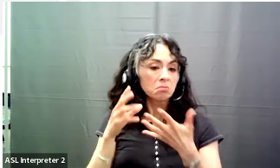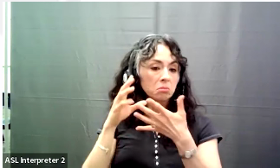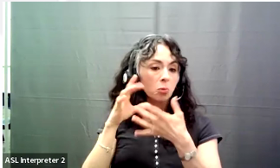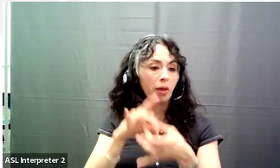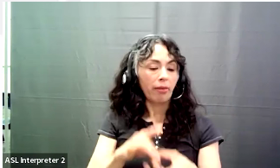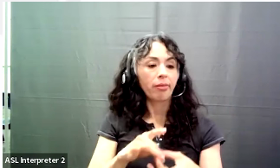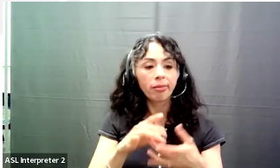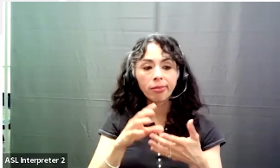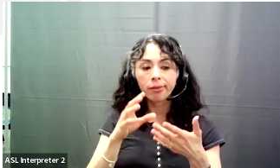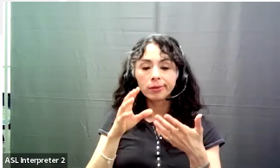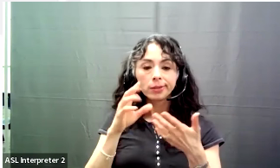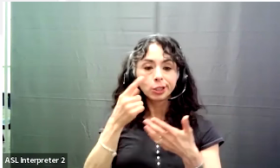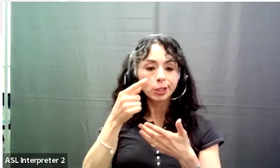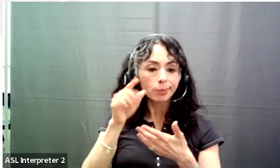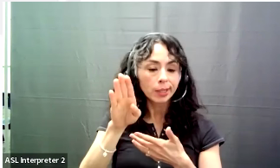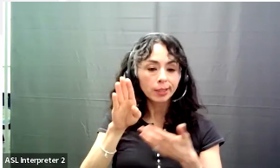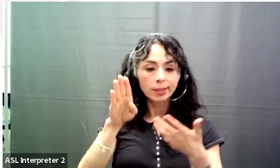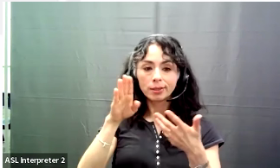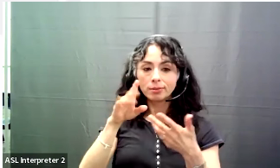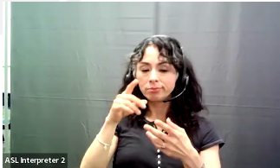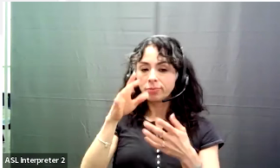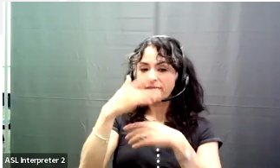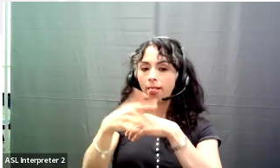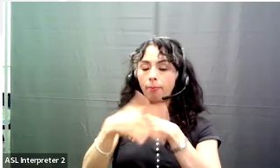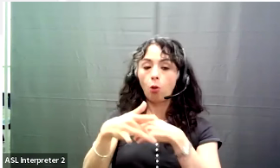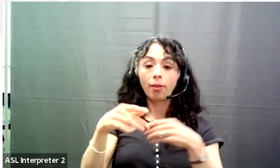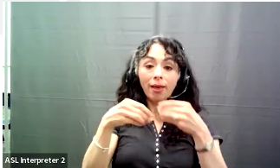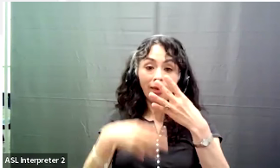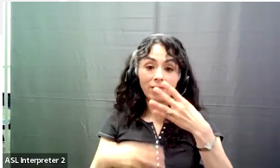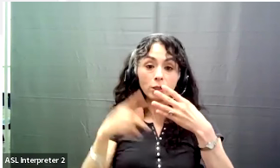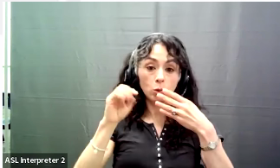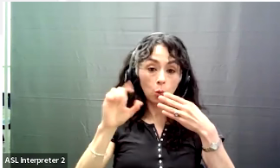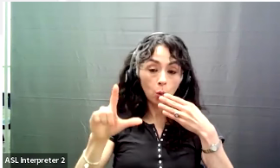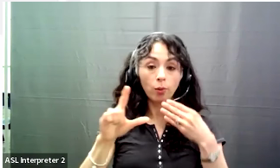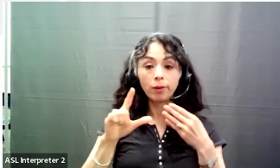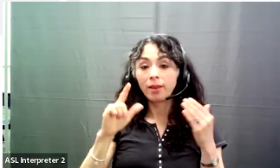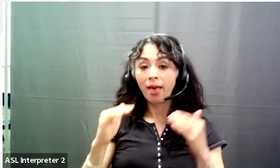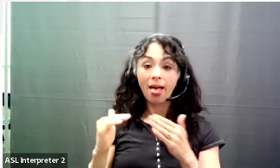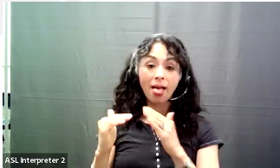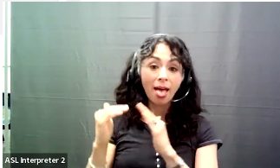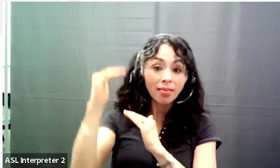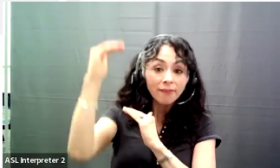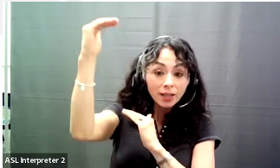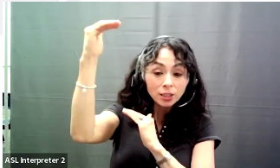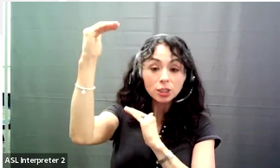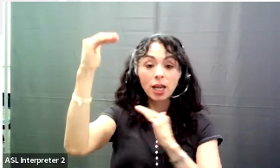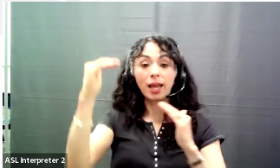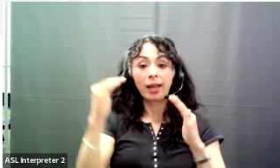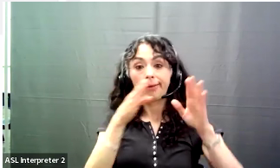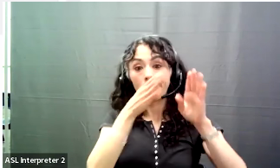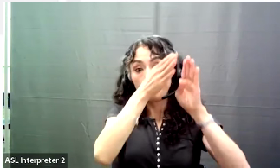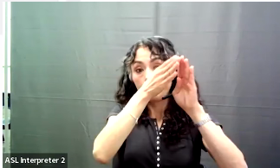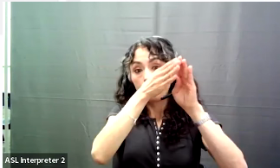of geospatial data, such as elevation, uh, water, type